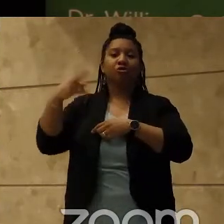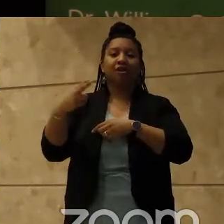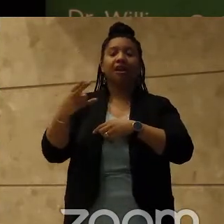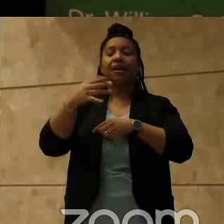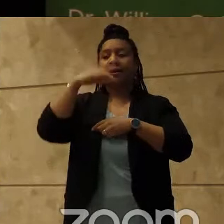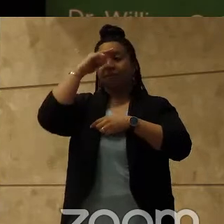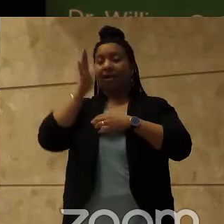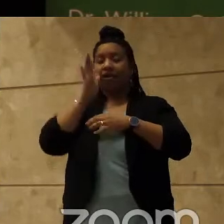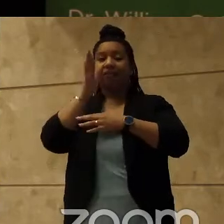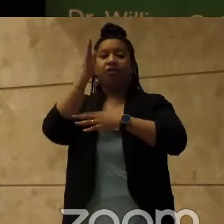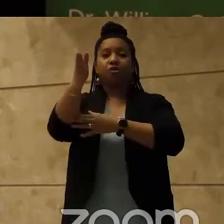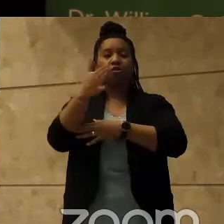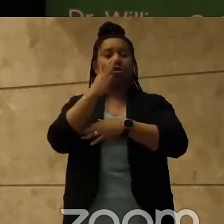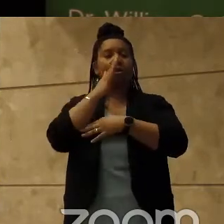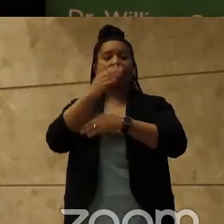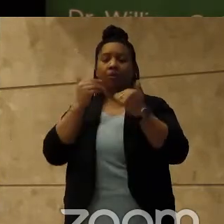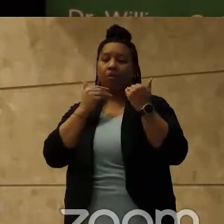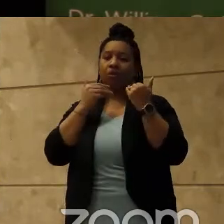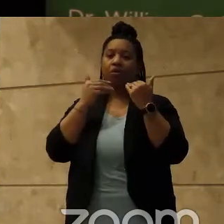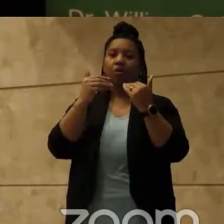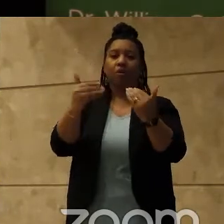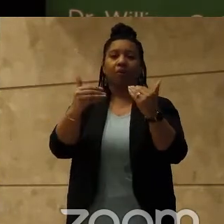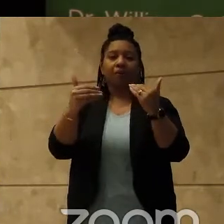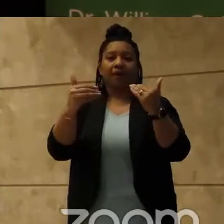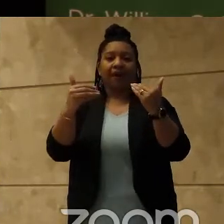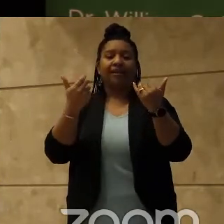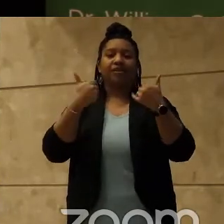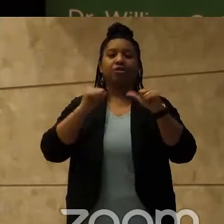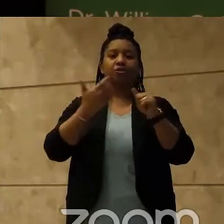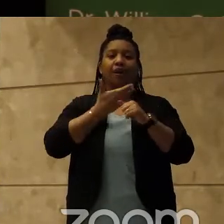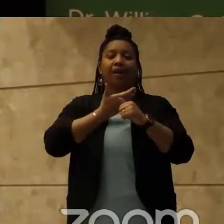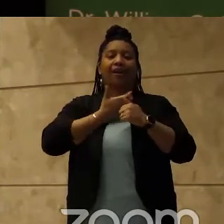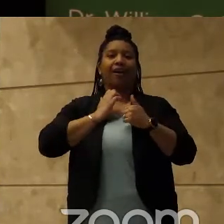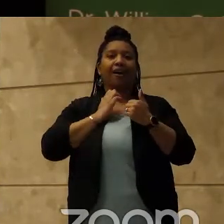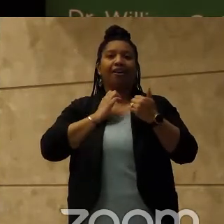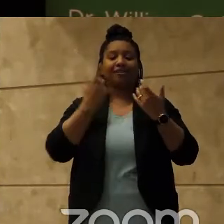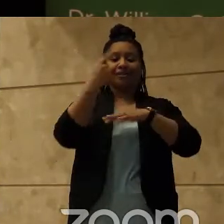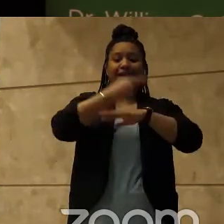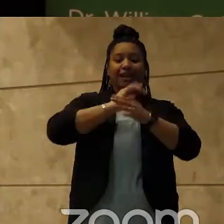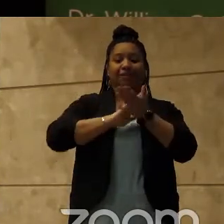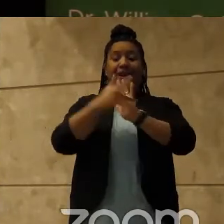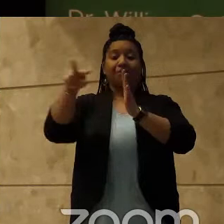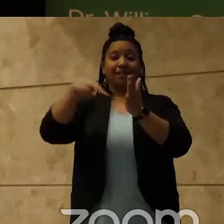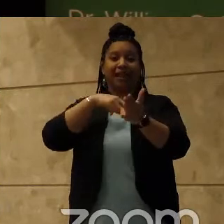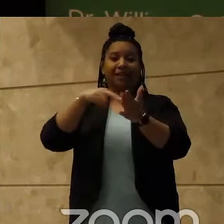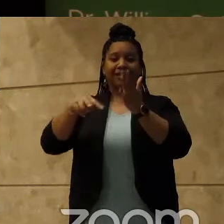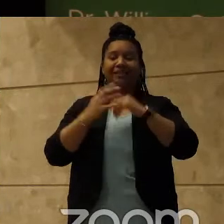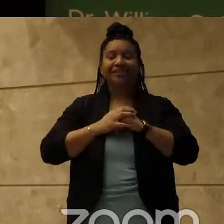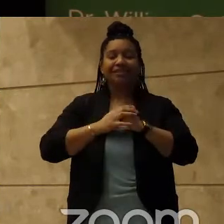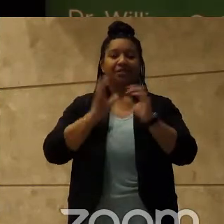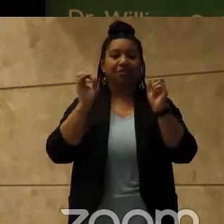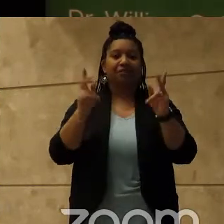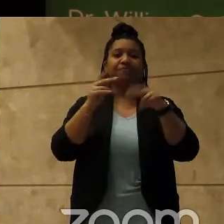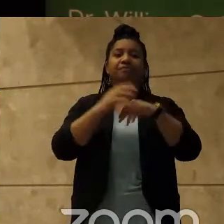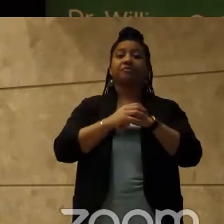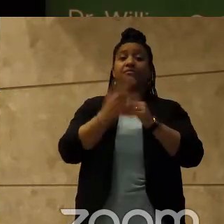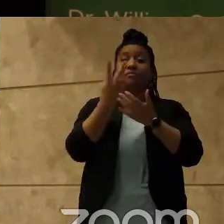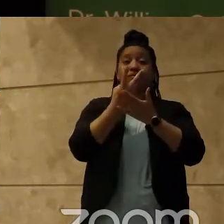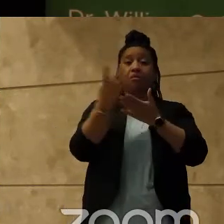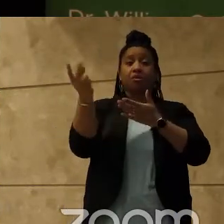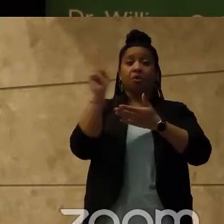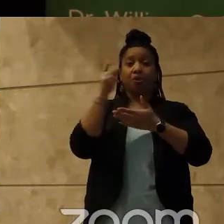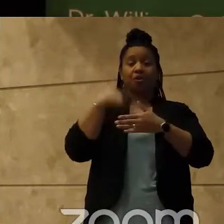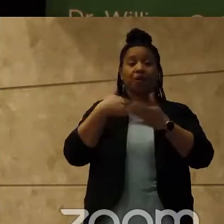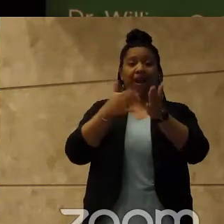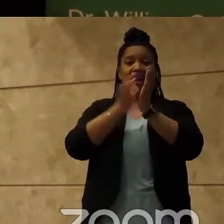into this spirit of turning our mourning into dancing. That's what we're gonna do right now. Last week, 2 weeks ago, I